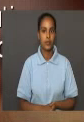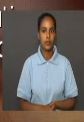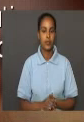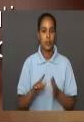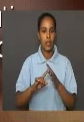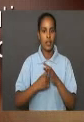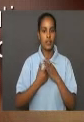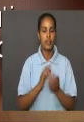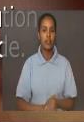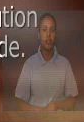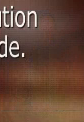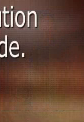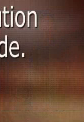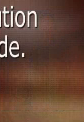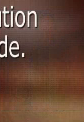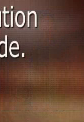Begin.